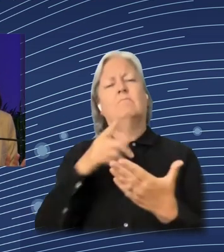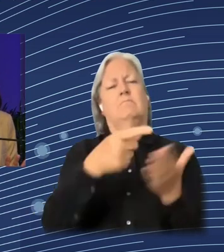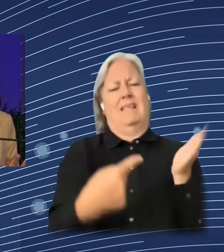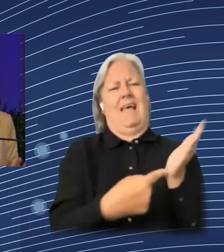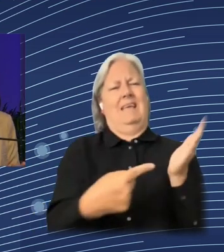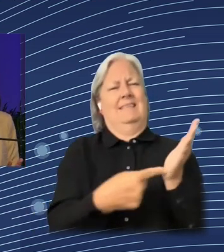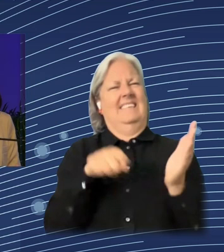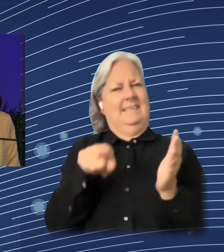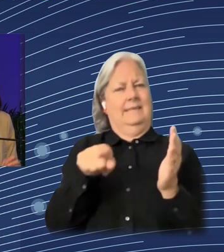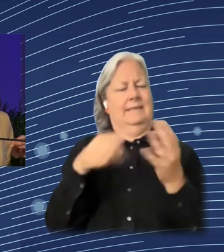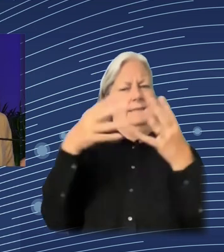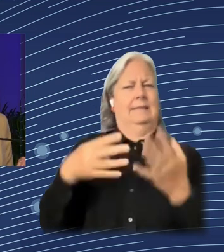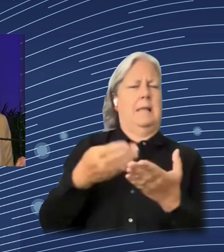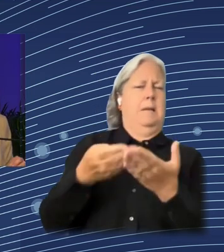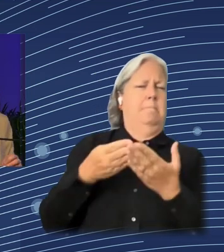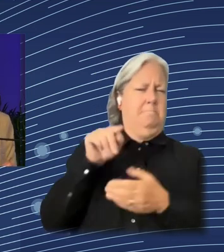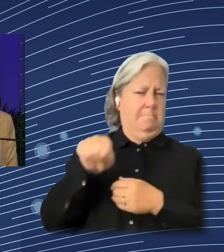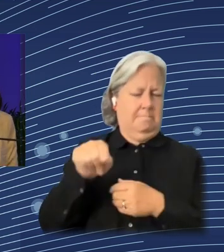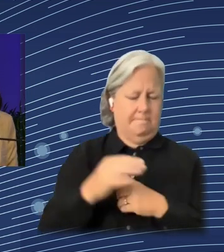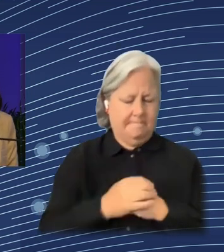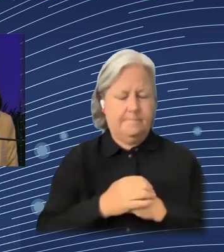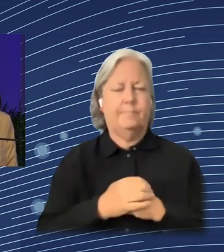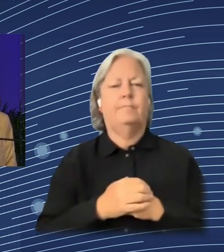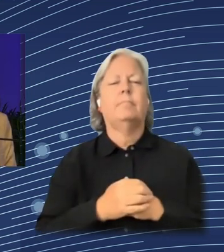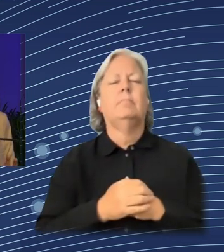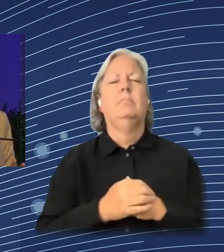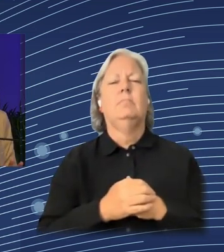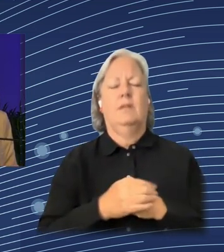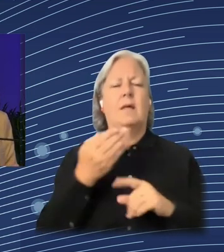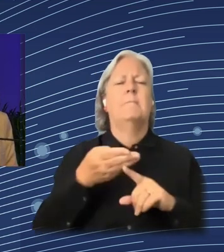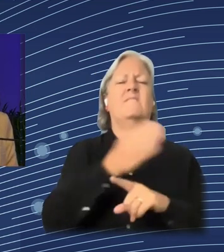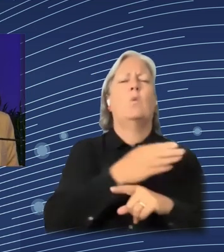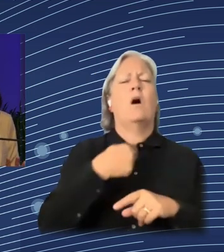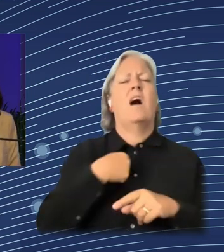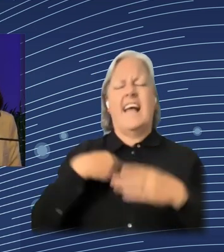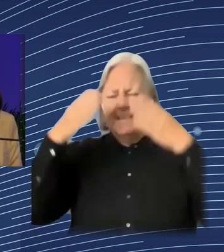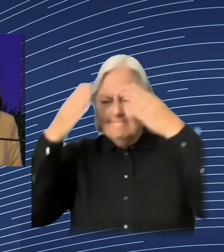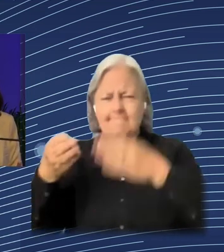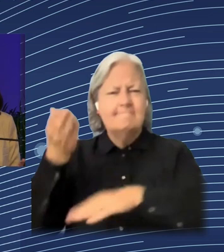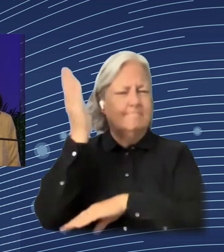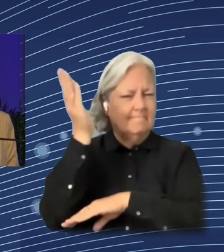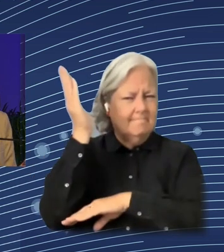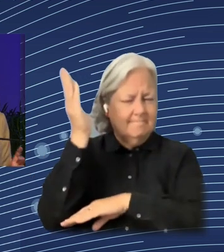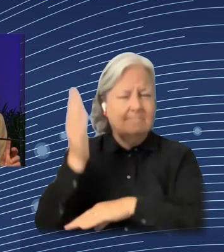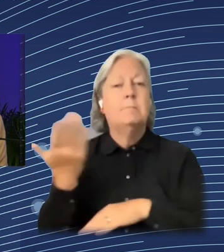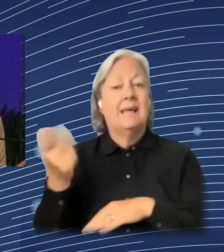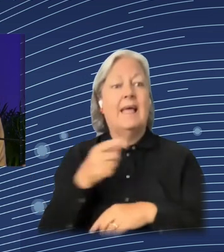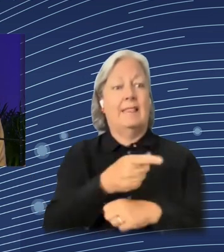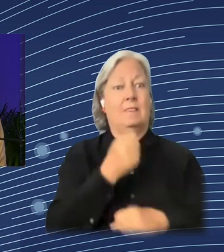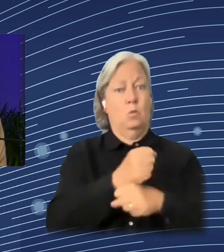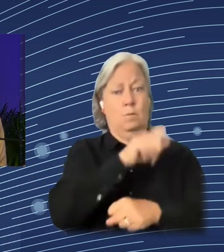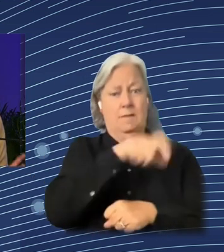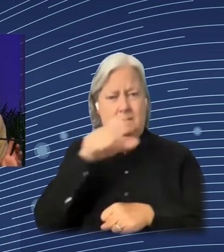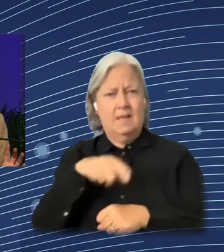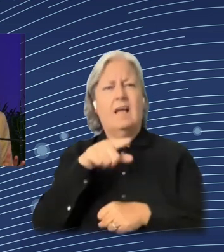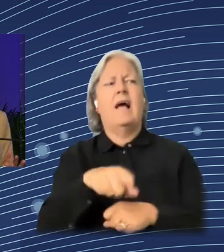Before I talk about the focus of my work, that is frauds committed by employers, I just would like